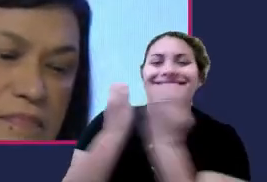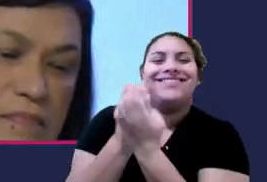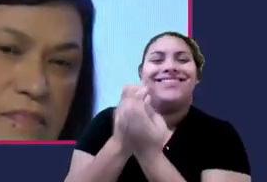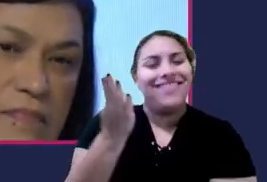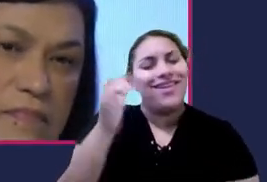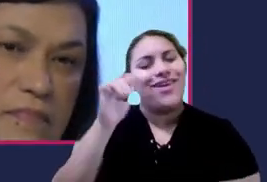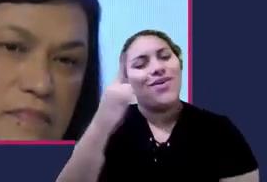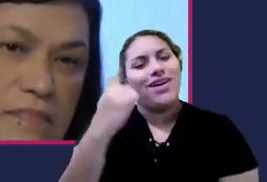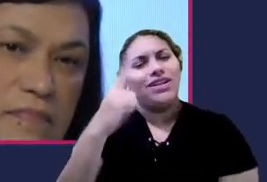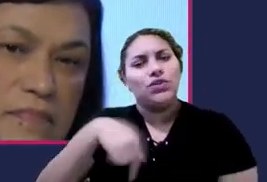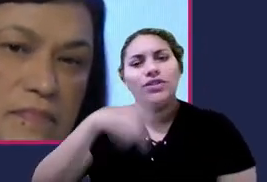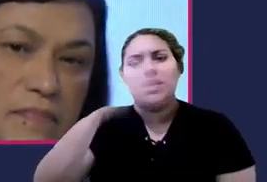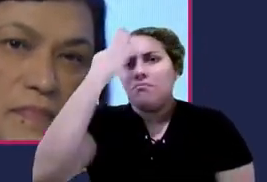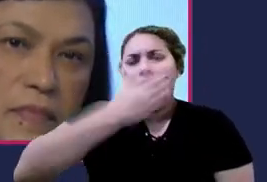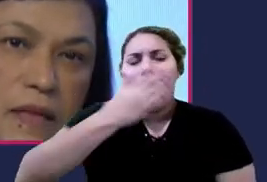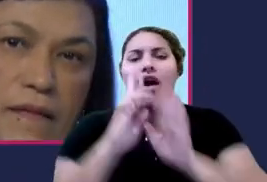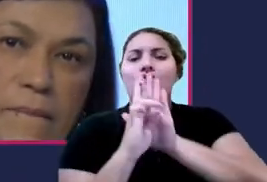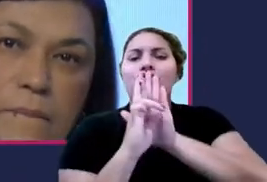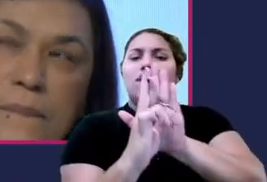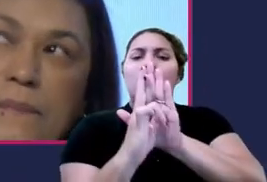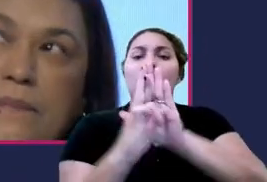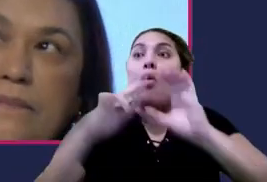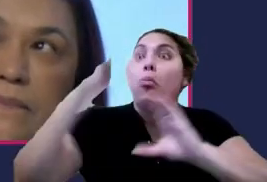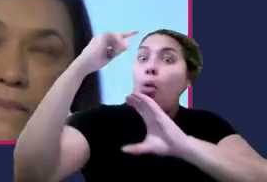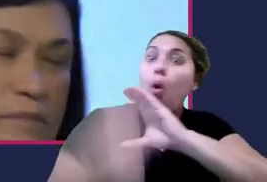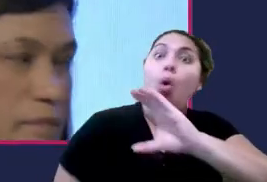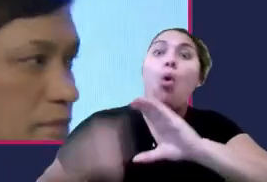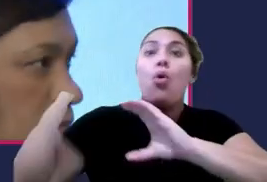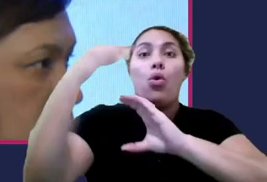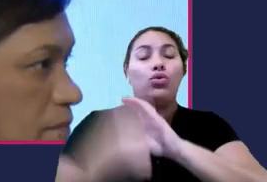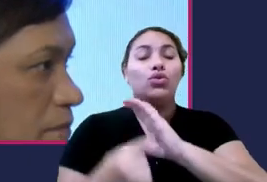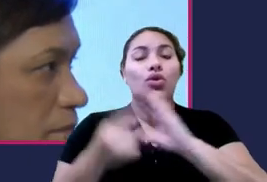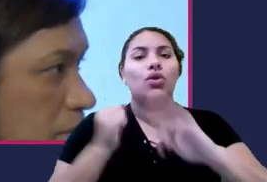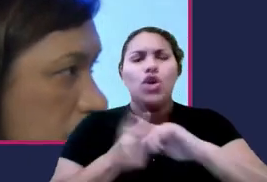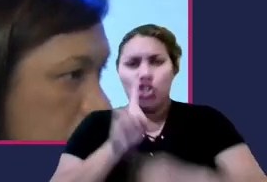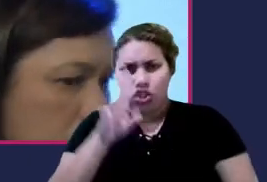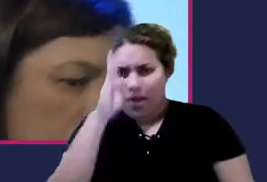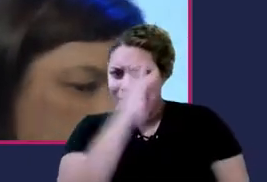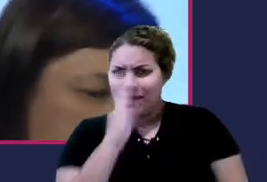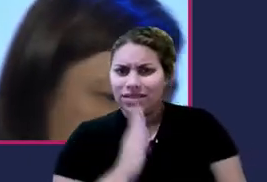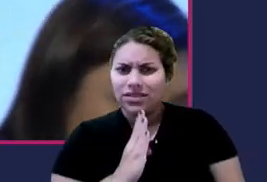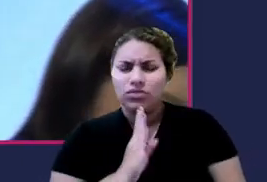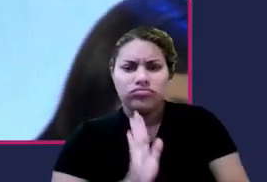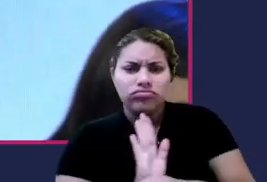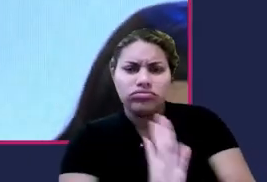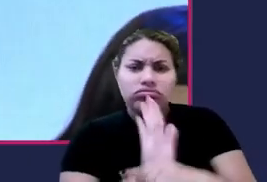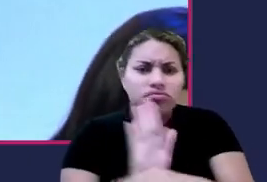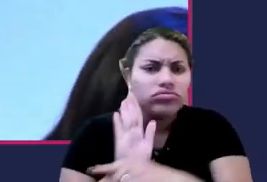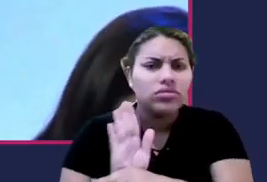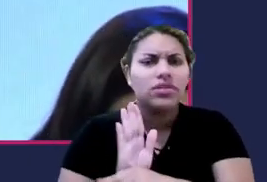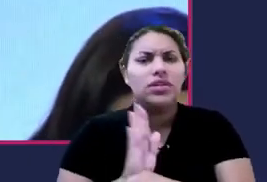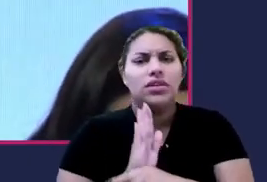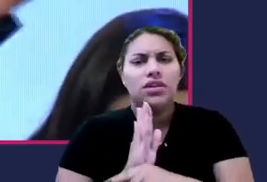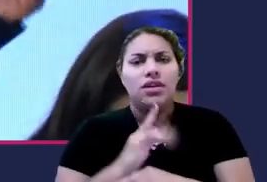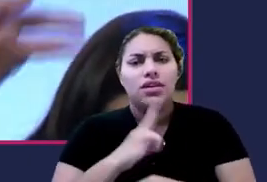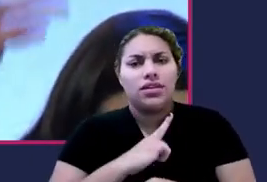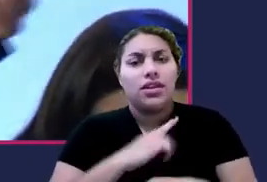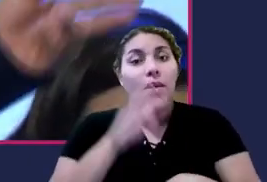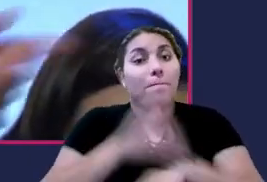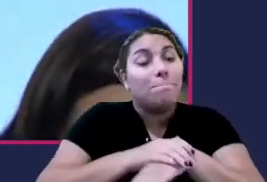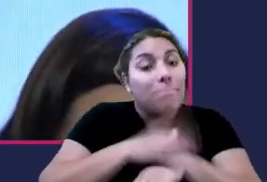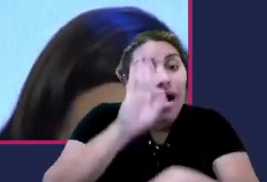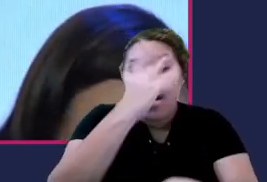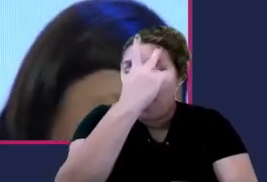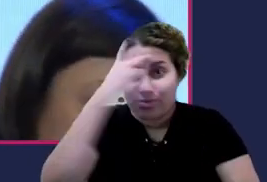I am, well, not me, my team, our team in Goiás, we are a reference, a world reference